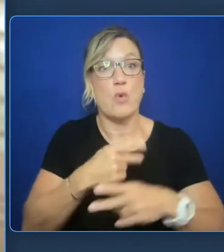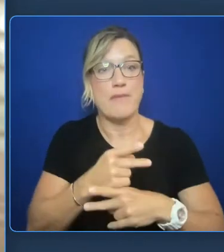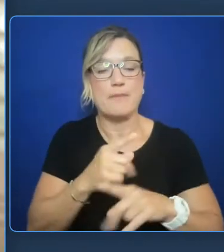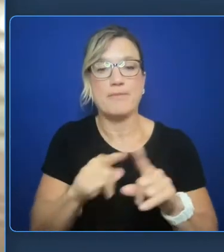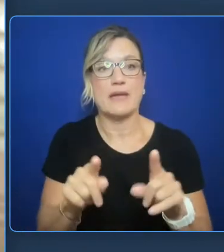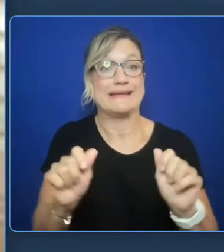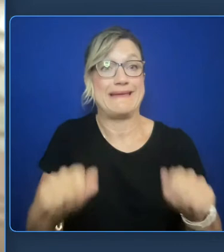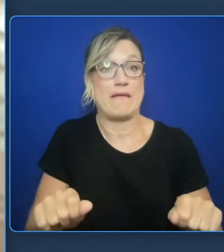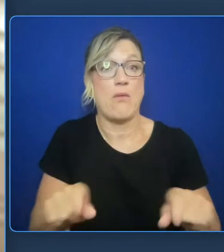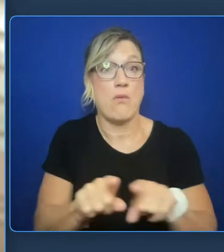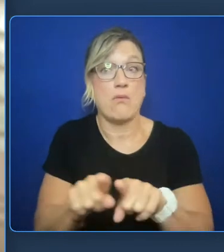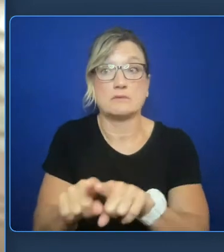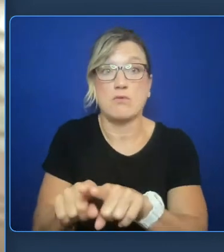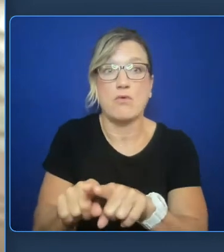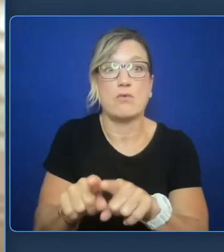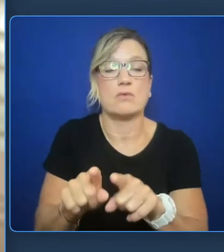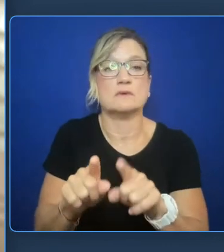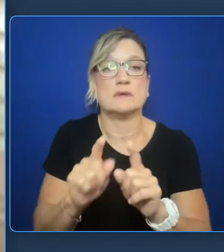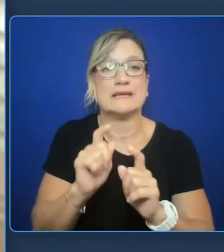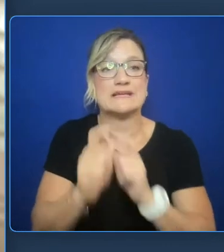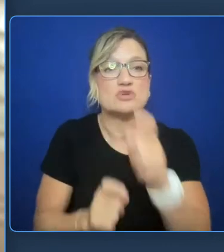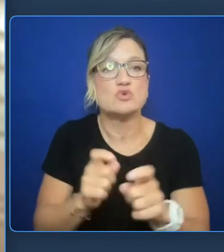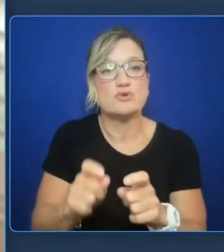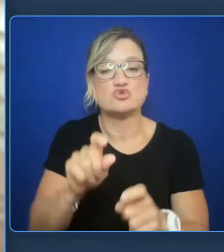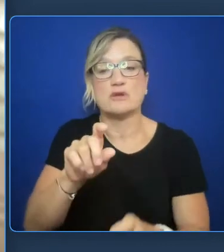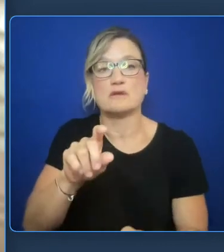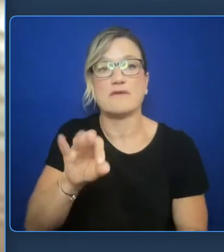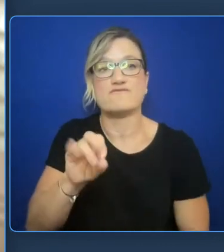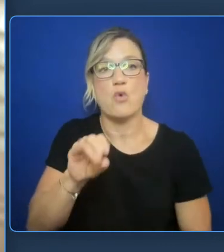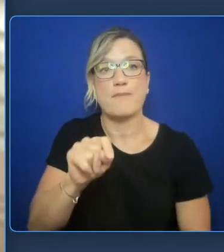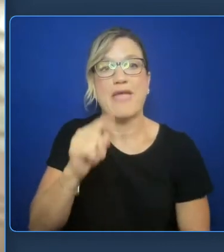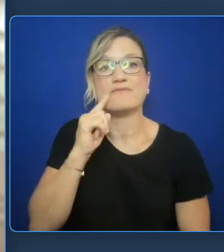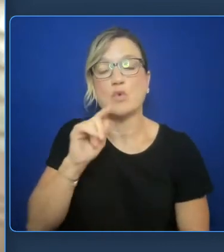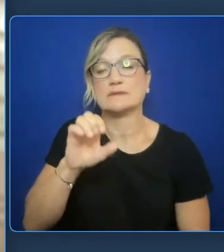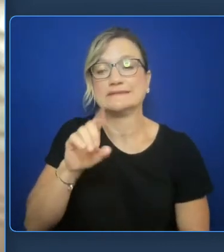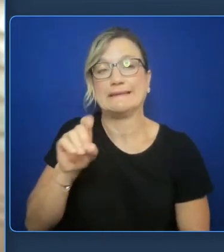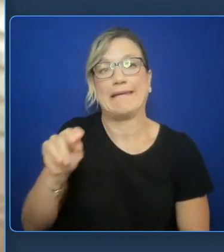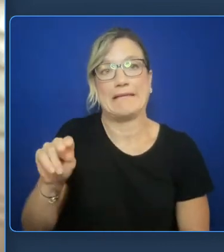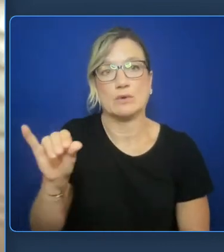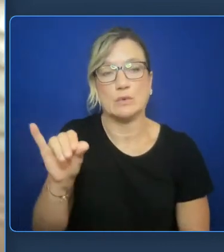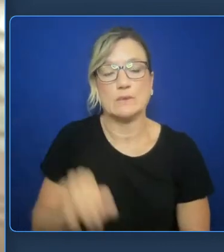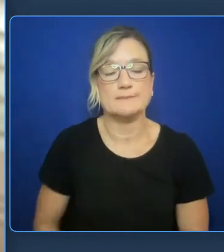but can also be contribution formats for CDNs.